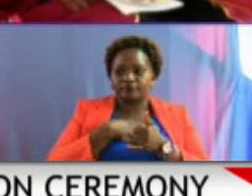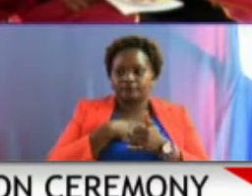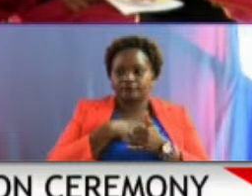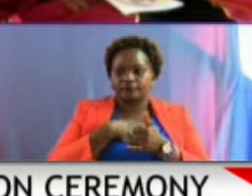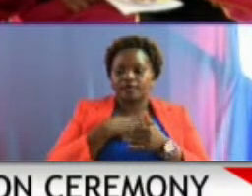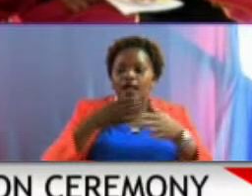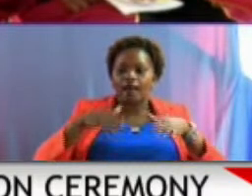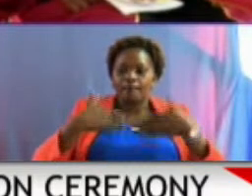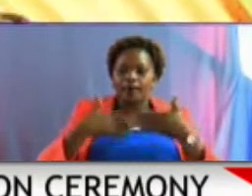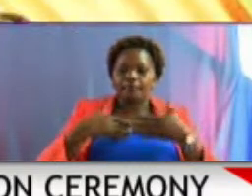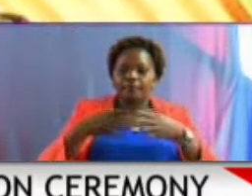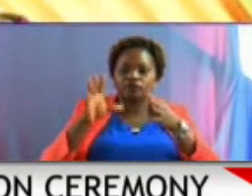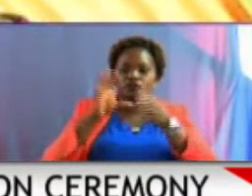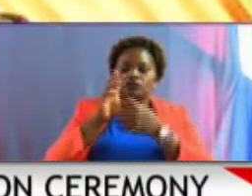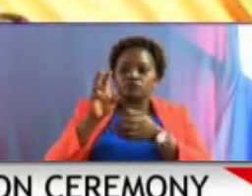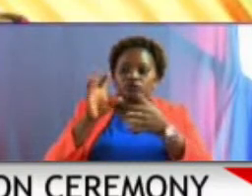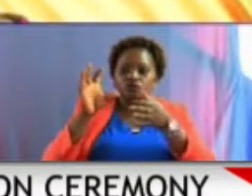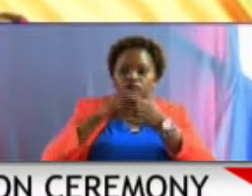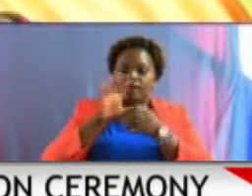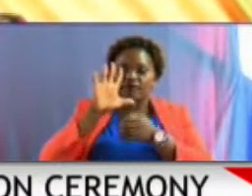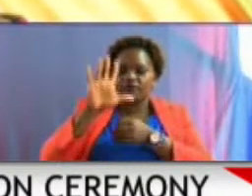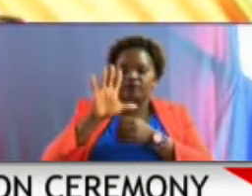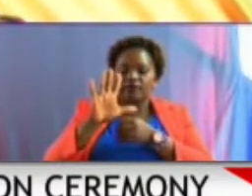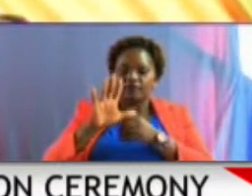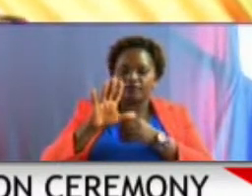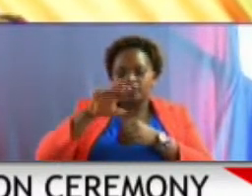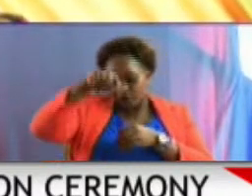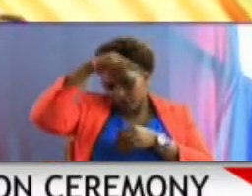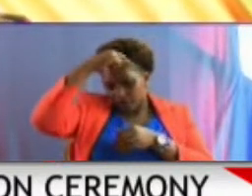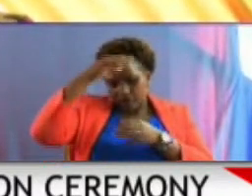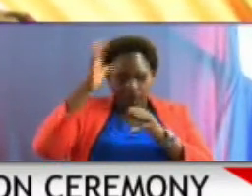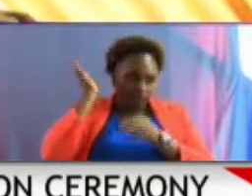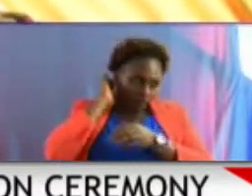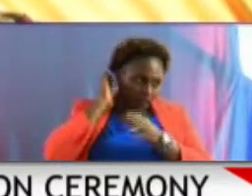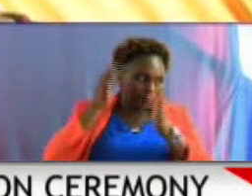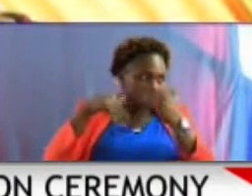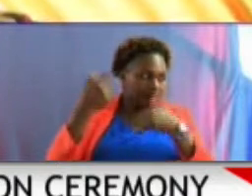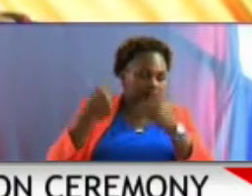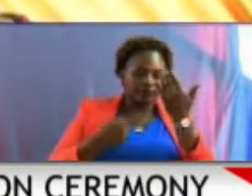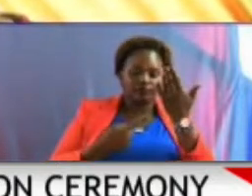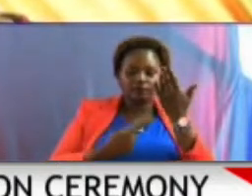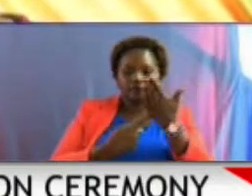I am happy to join you for the 5th graduation ceremony of Murang'A University Technology.